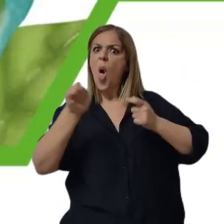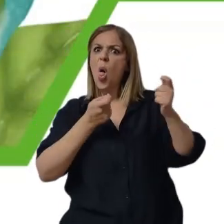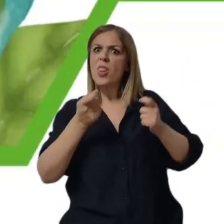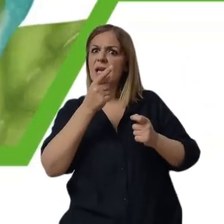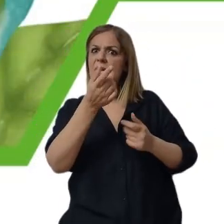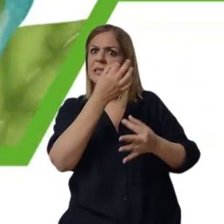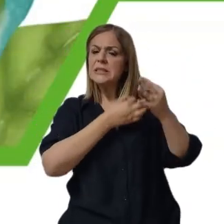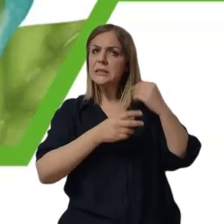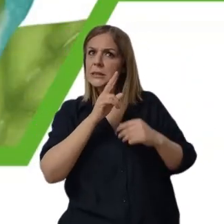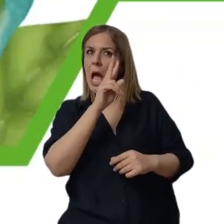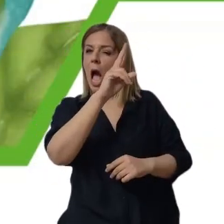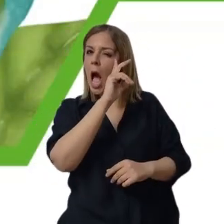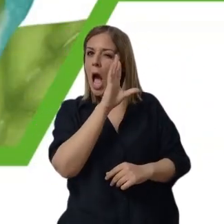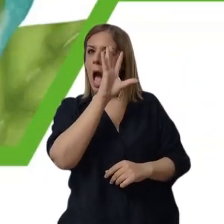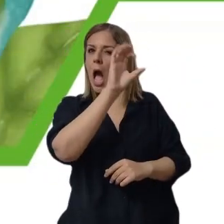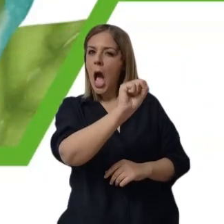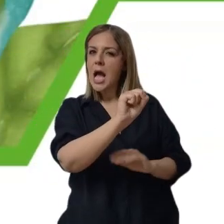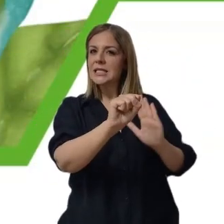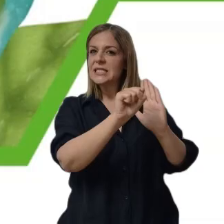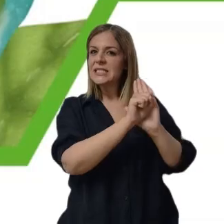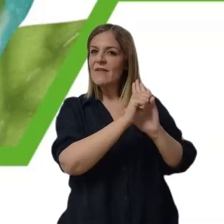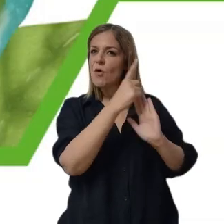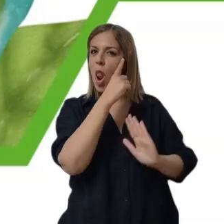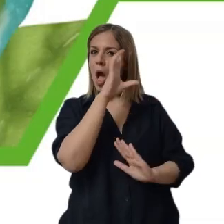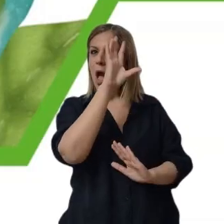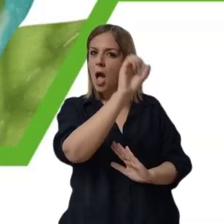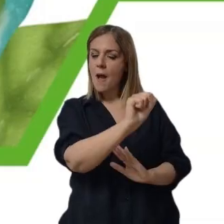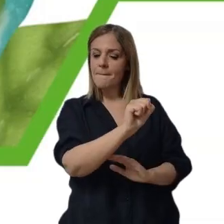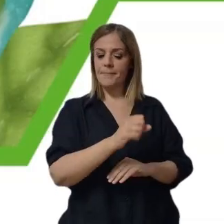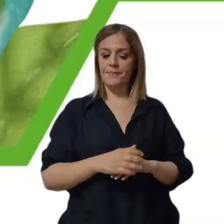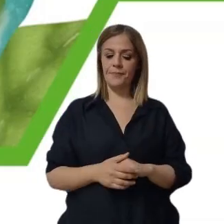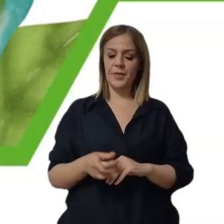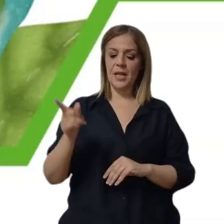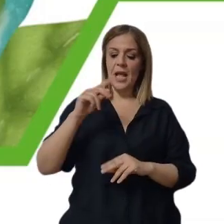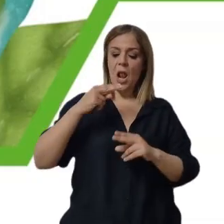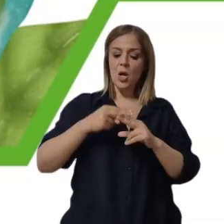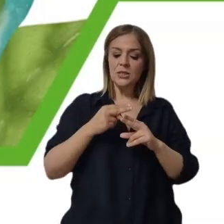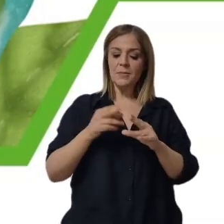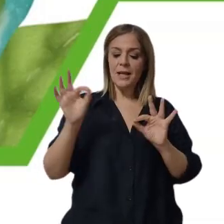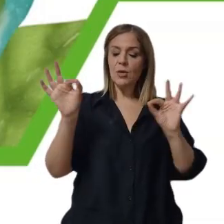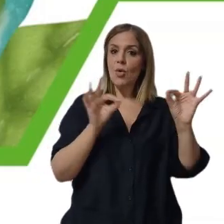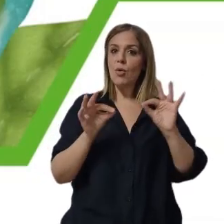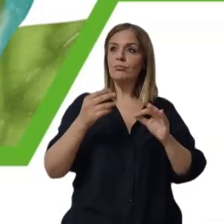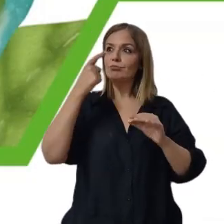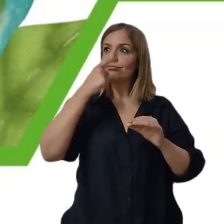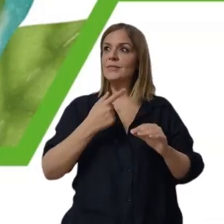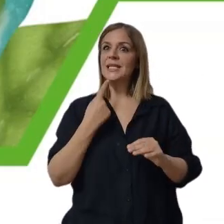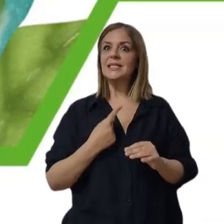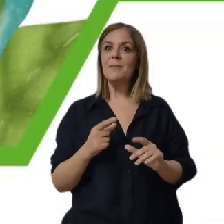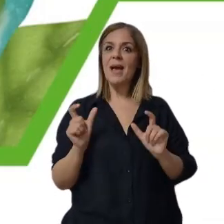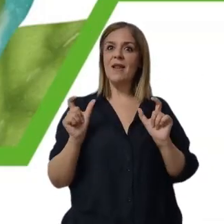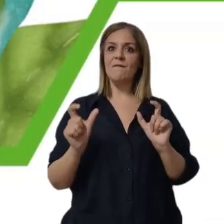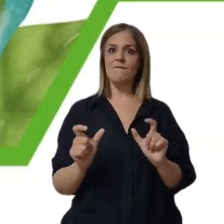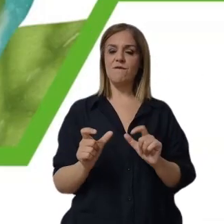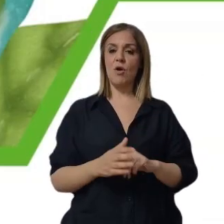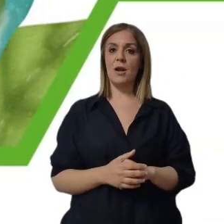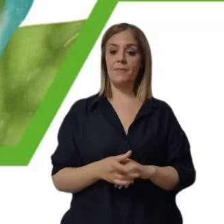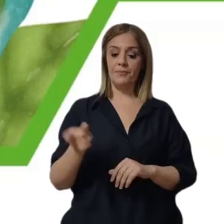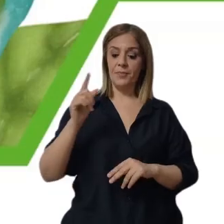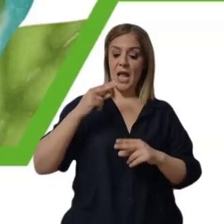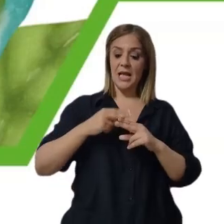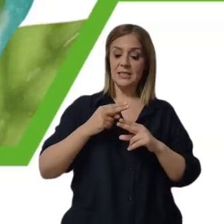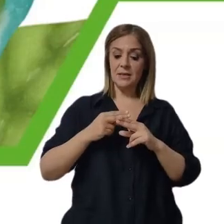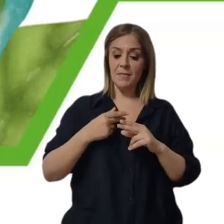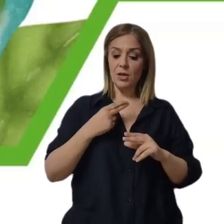We will later see what are PPE and adopt an ergonomic posture. Then we will talk about safety